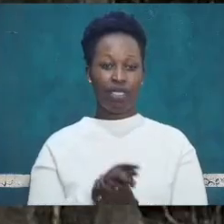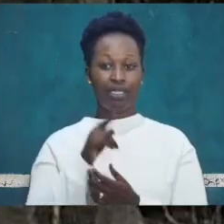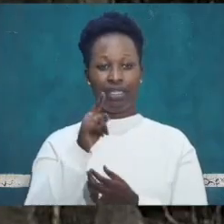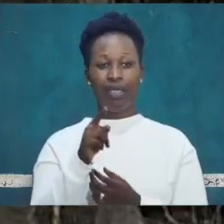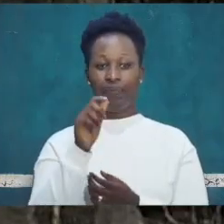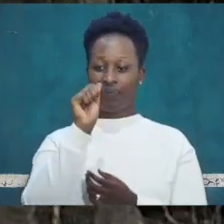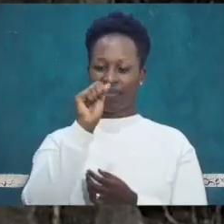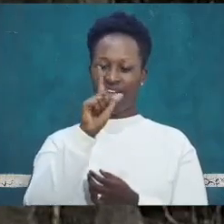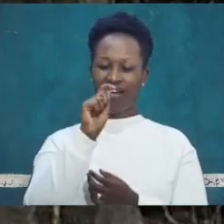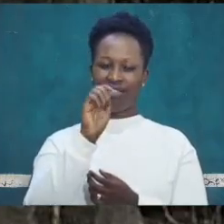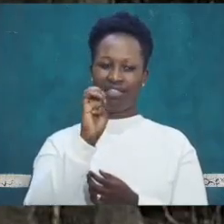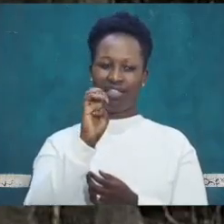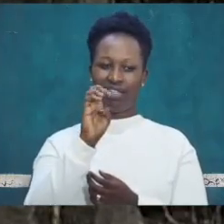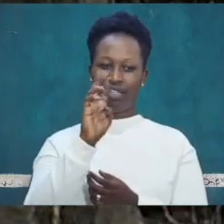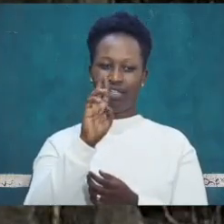alternative,